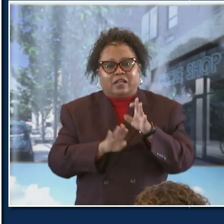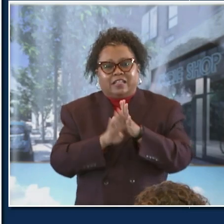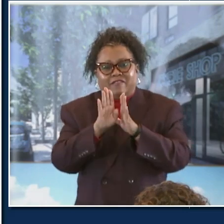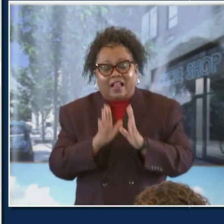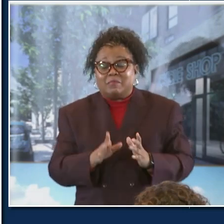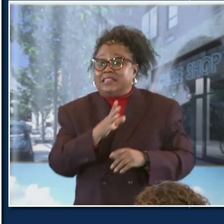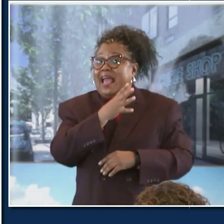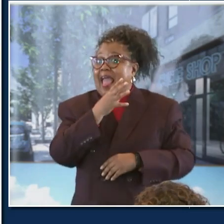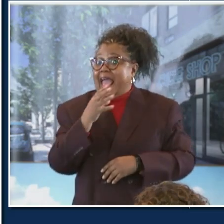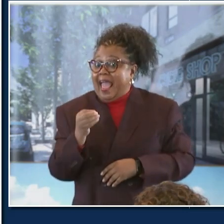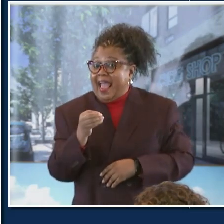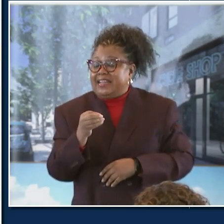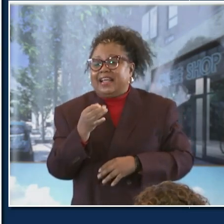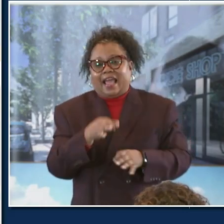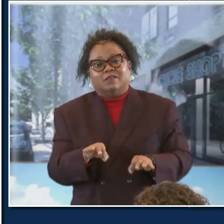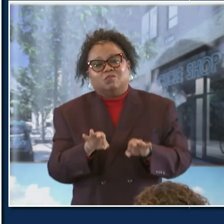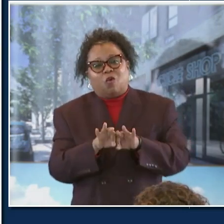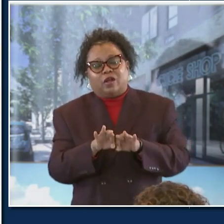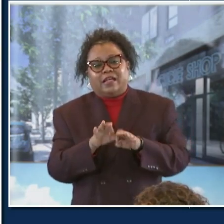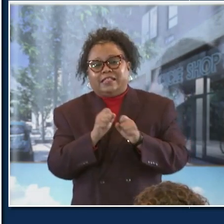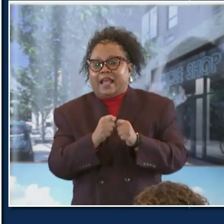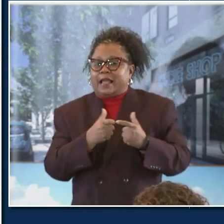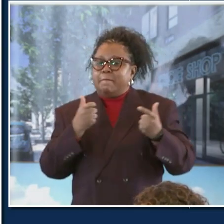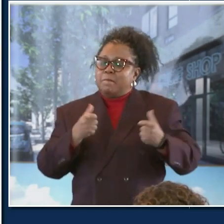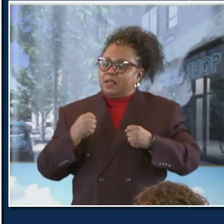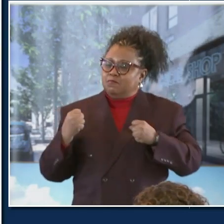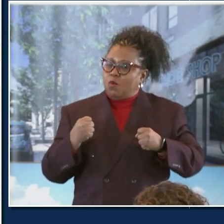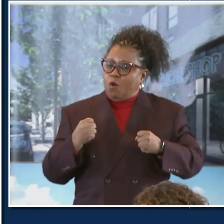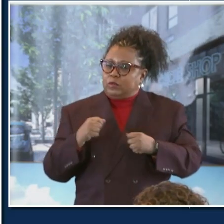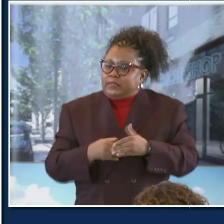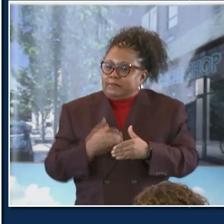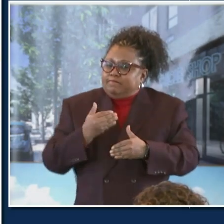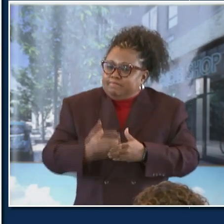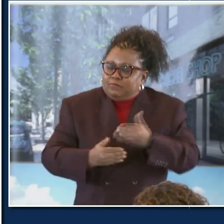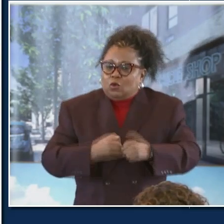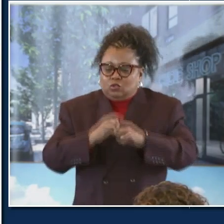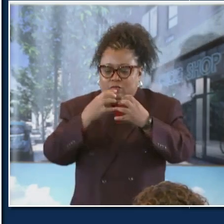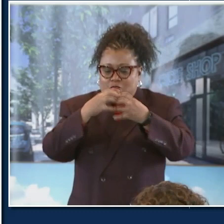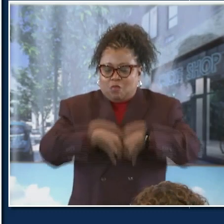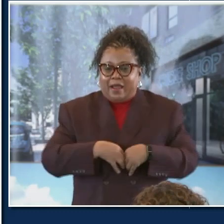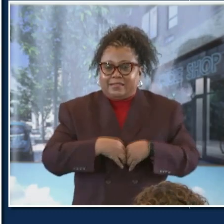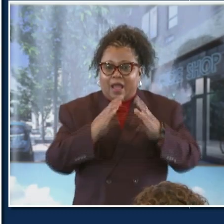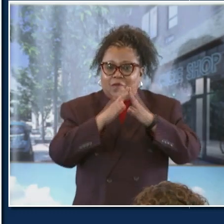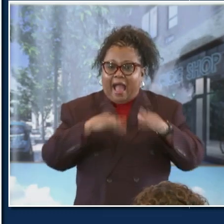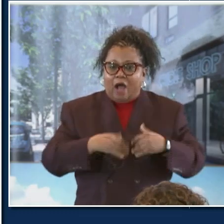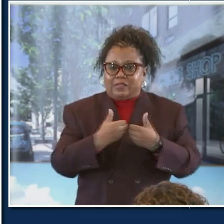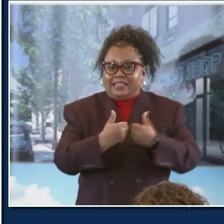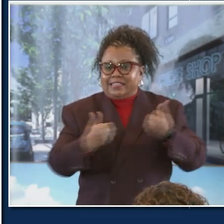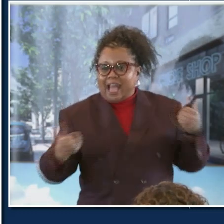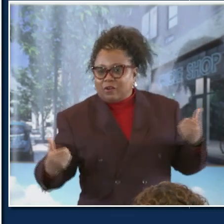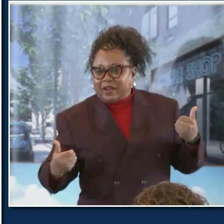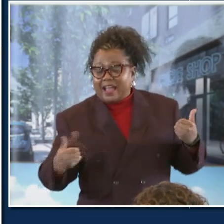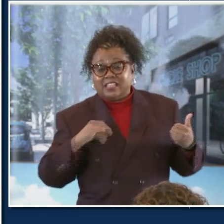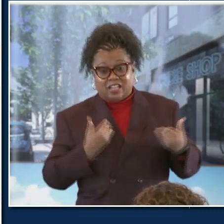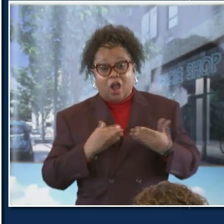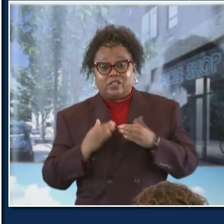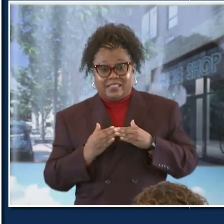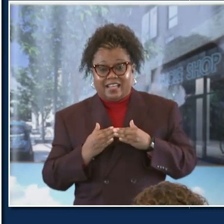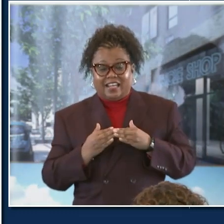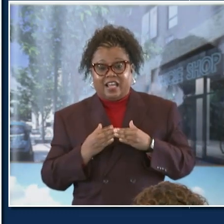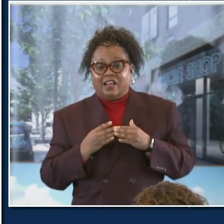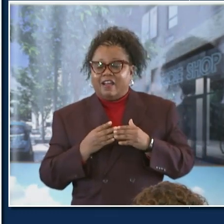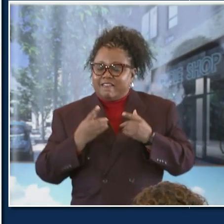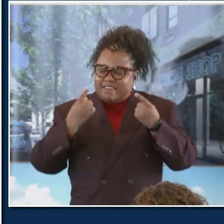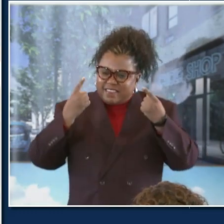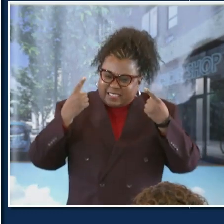developments, and importantly, taking big, bold steps to break down housing segregation in our city